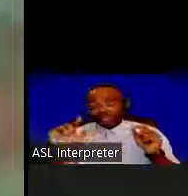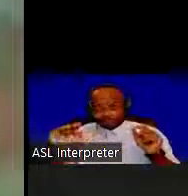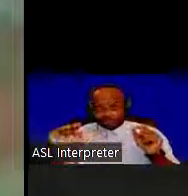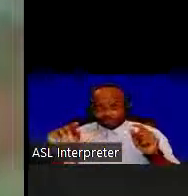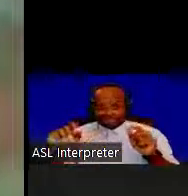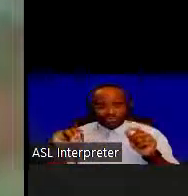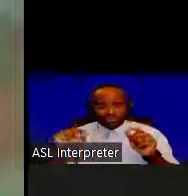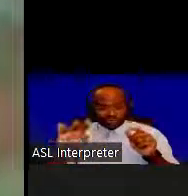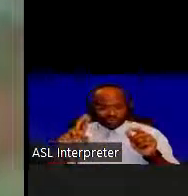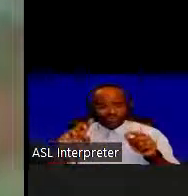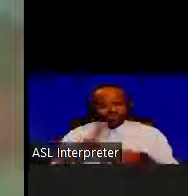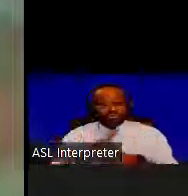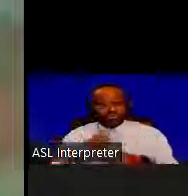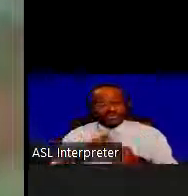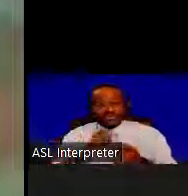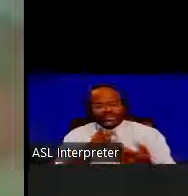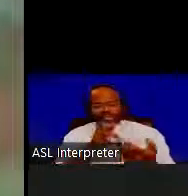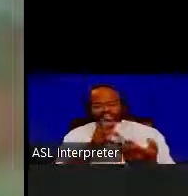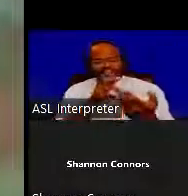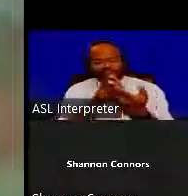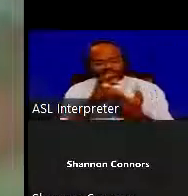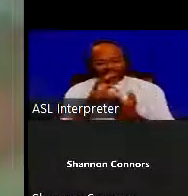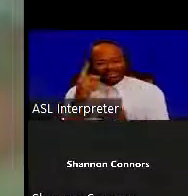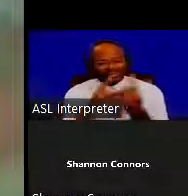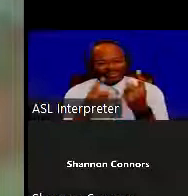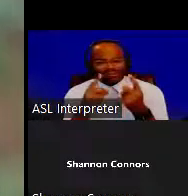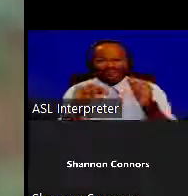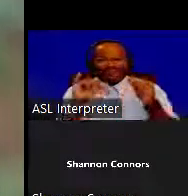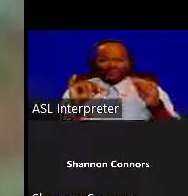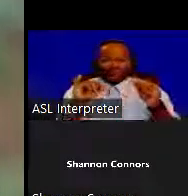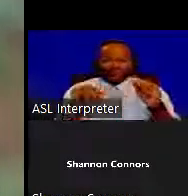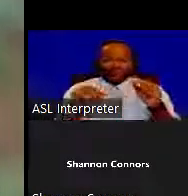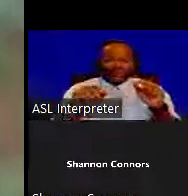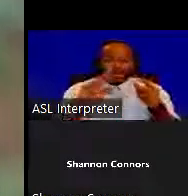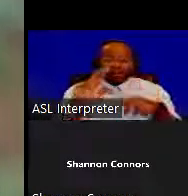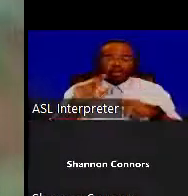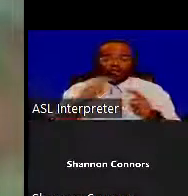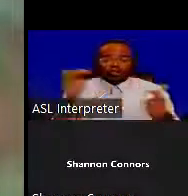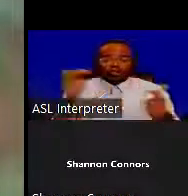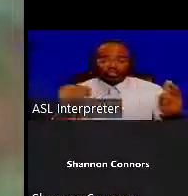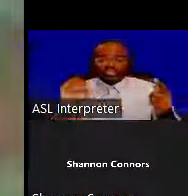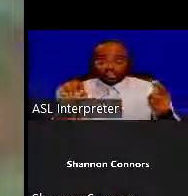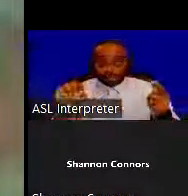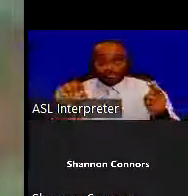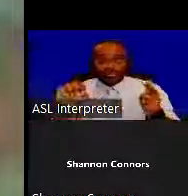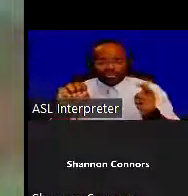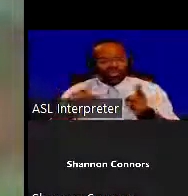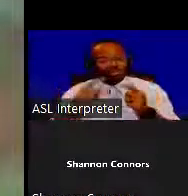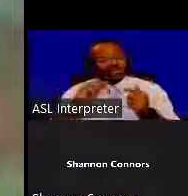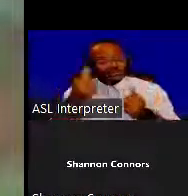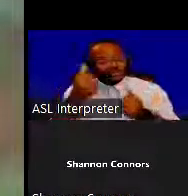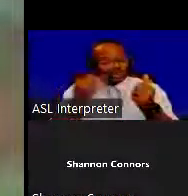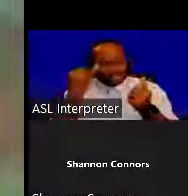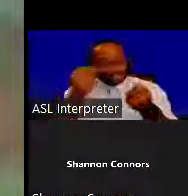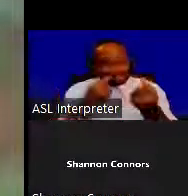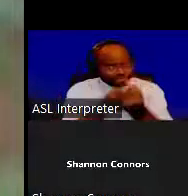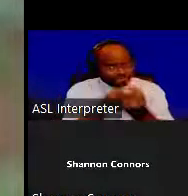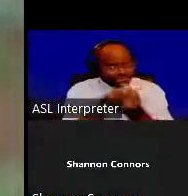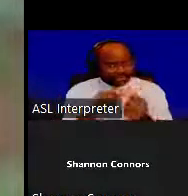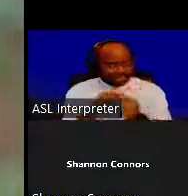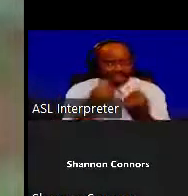topically to think about, okay, at a larger scale, which of these ideas can we promote and how